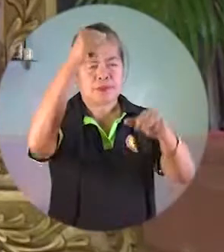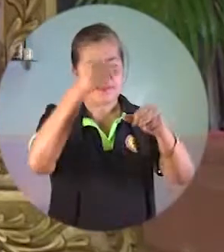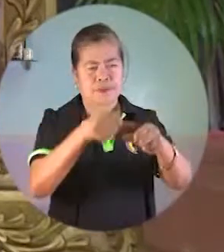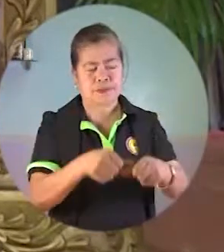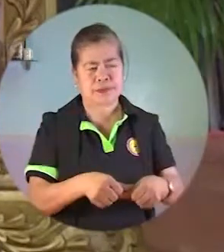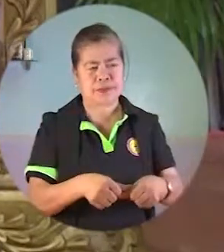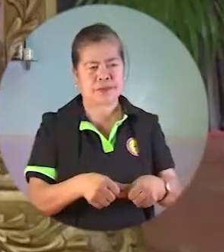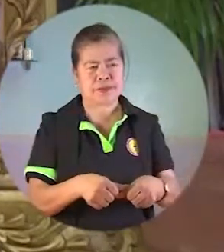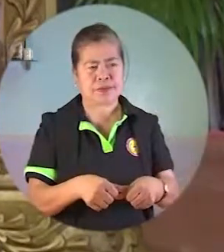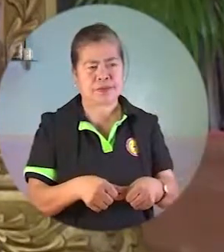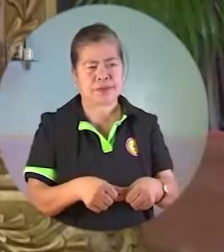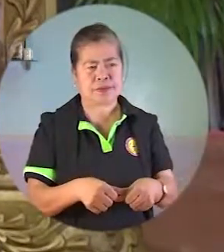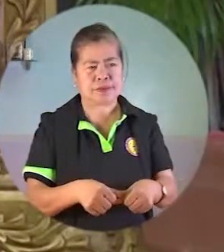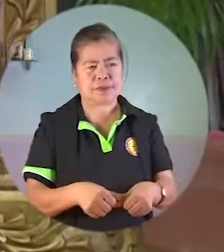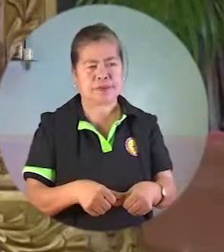remember,